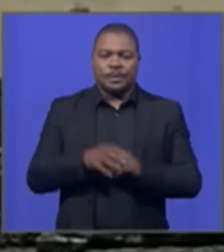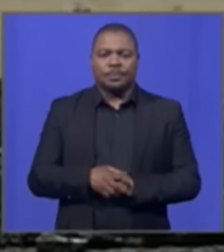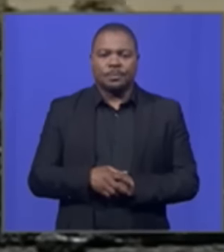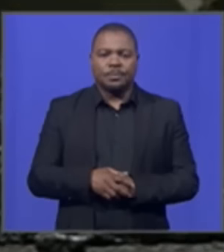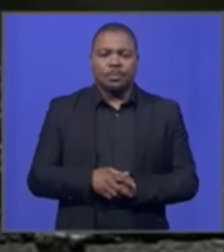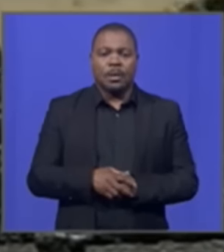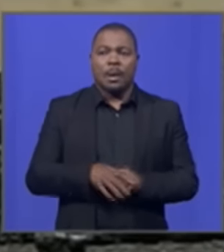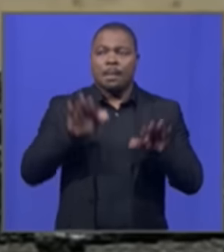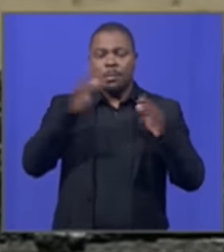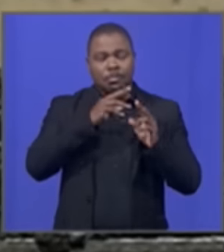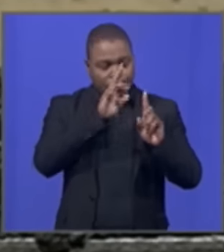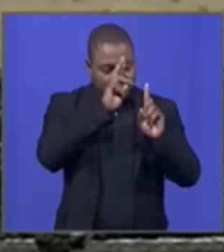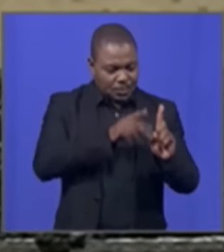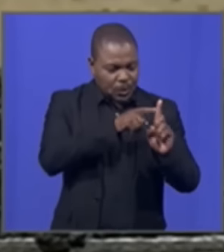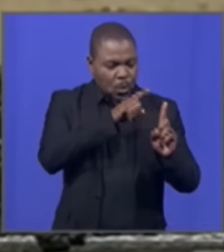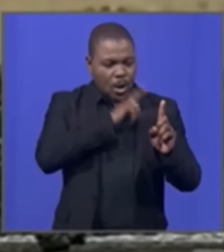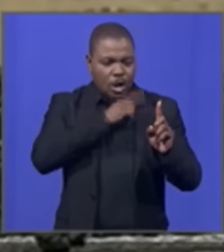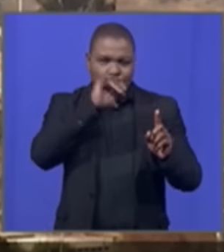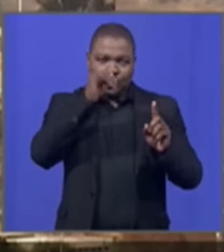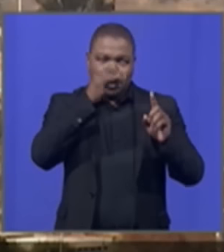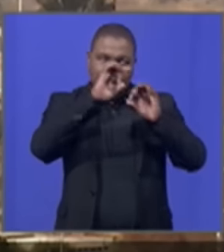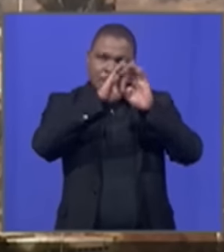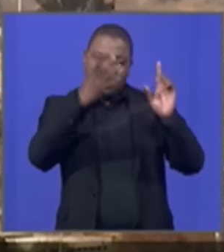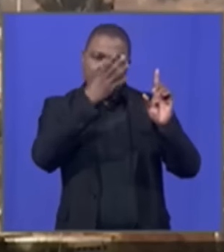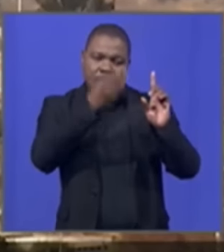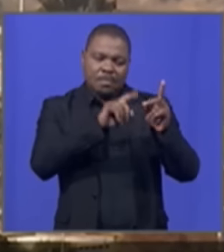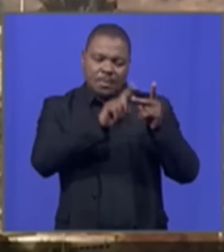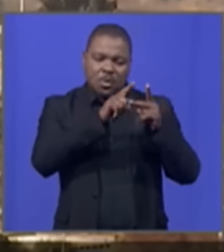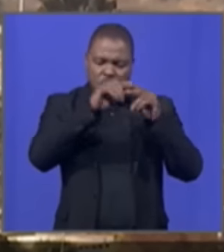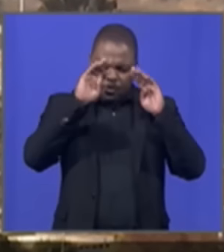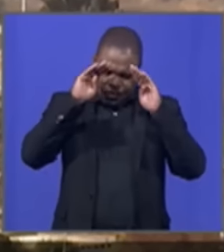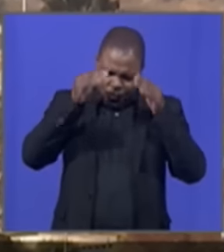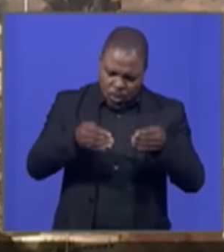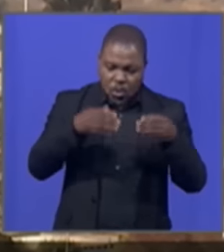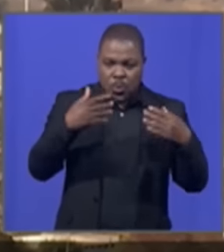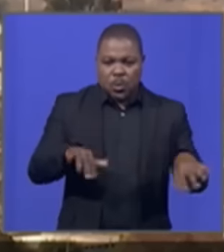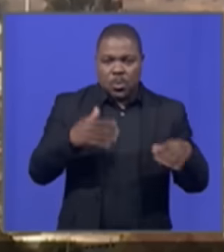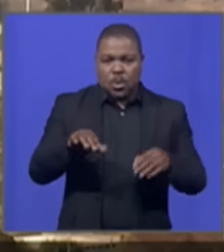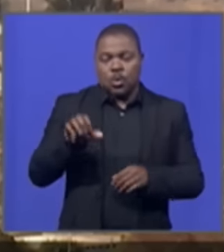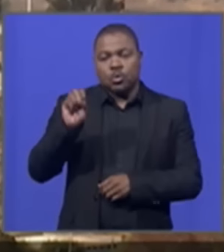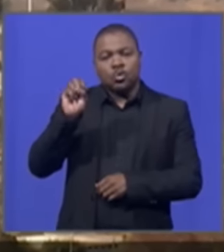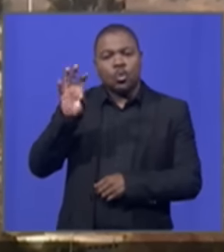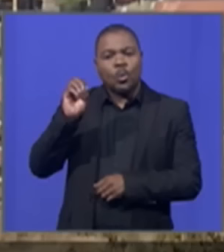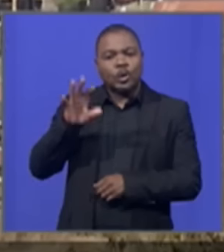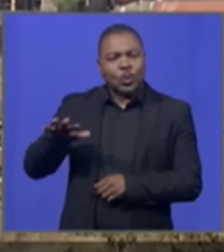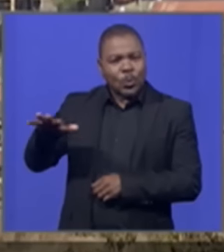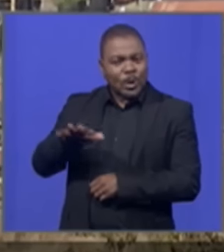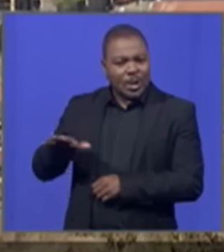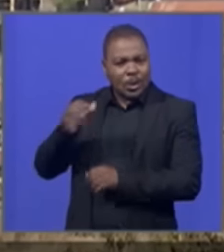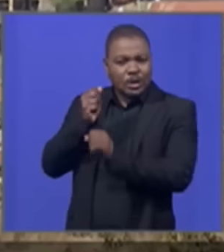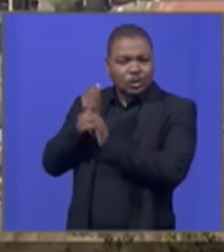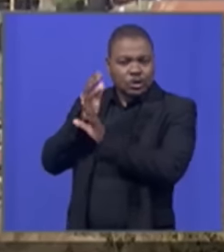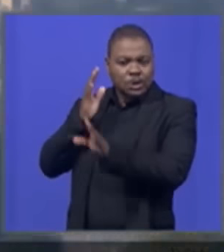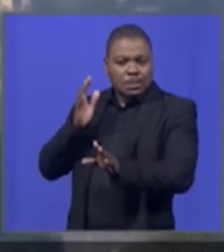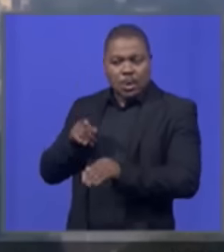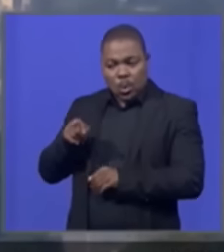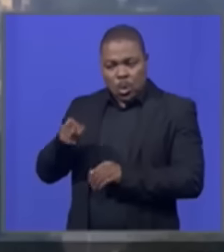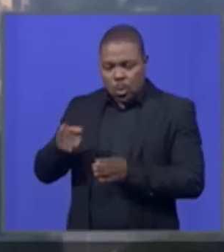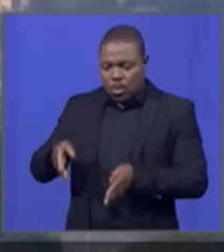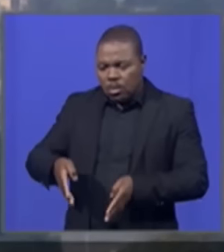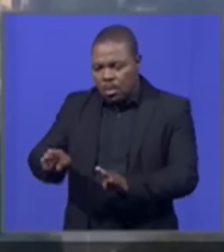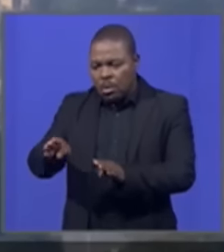sa Johannesburg o ne a tsepamisa mogopolo wa gagwe mo motsesetoropong o mogolo go gaisa wa Soweto ko a neng ala sekontere sa ditsela